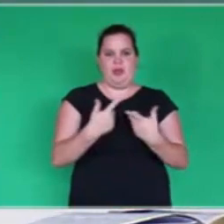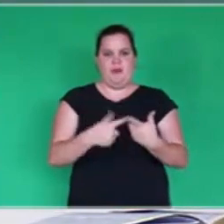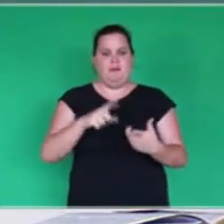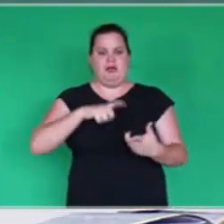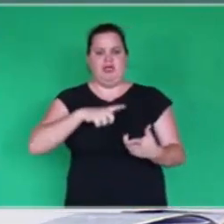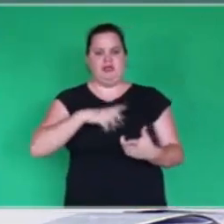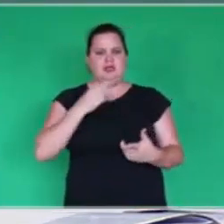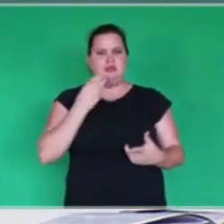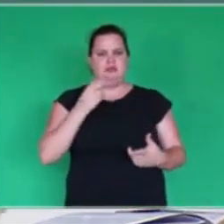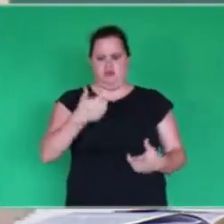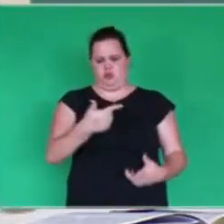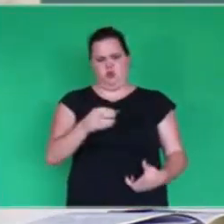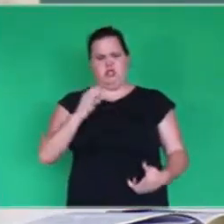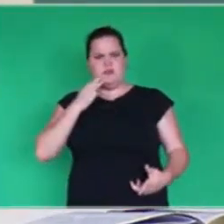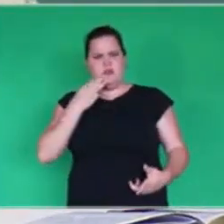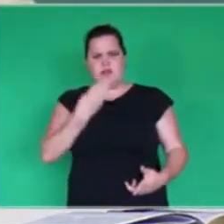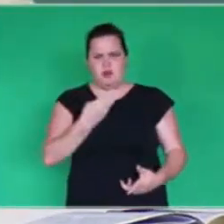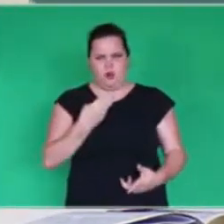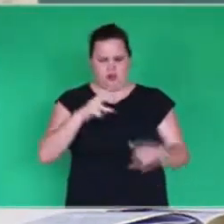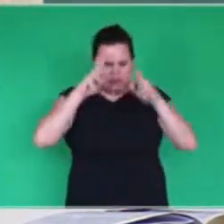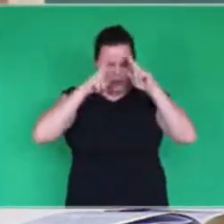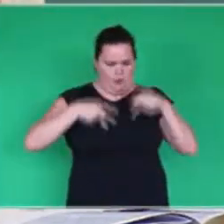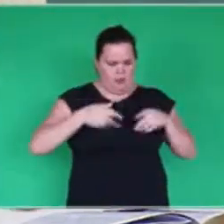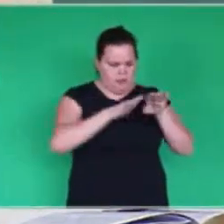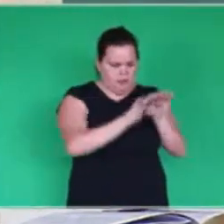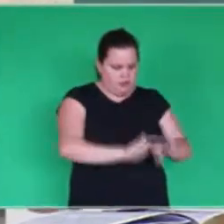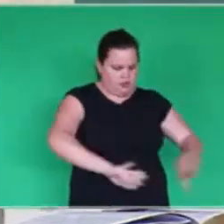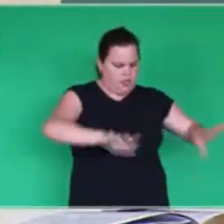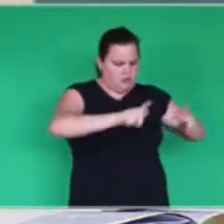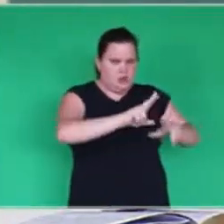men awaiting to enter Jerusalem.